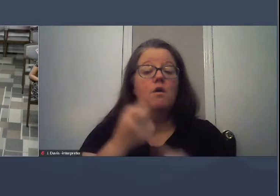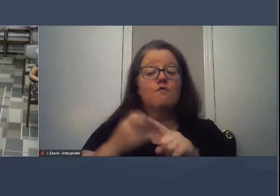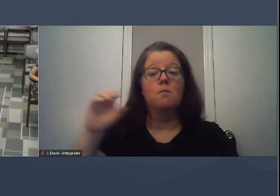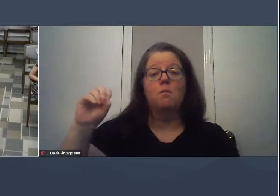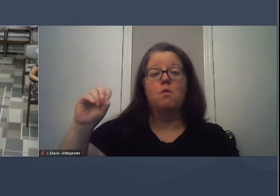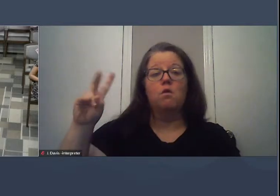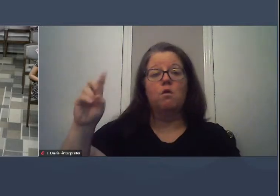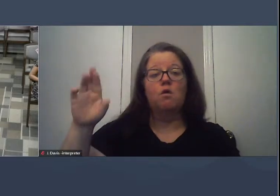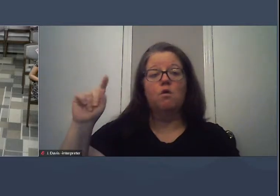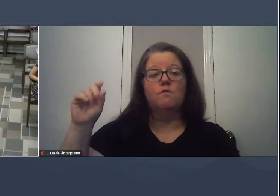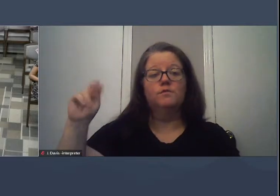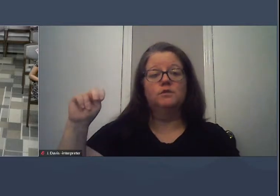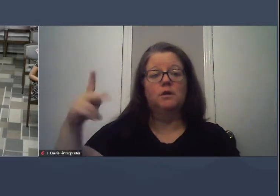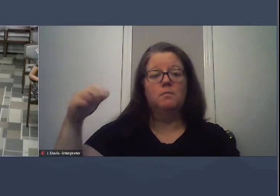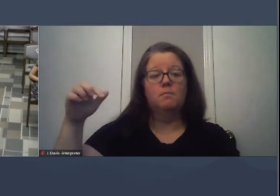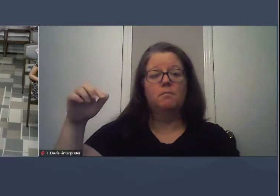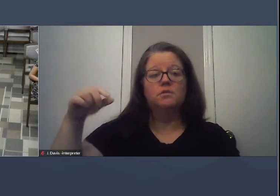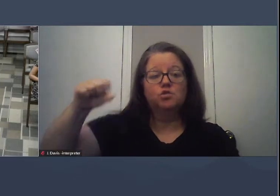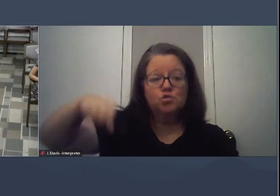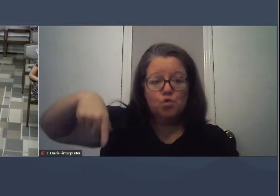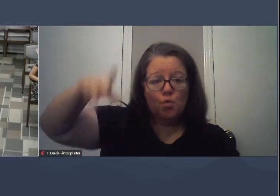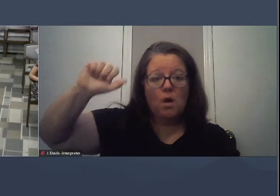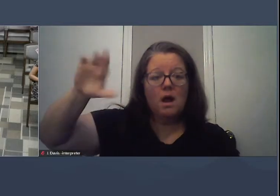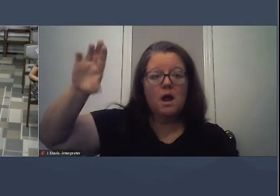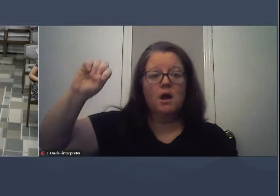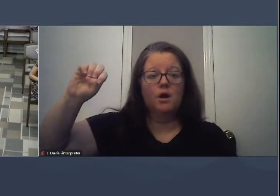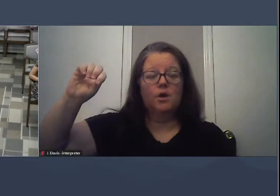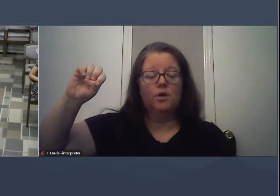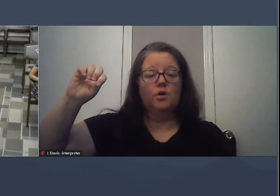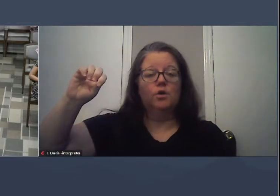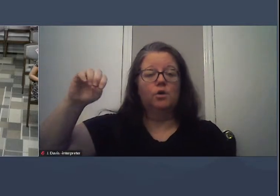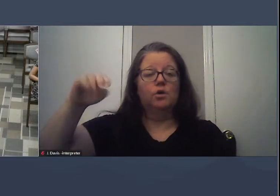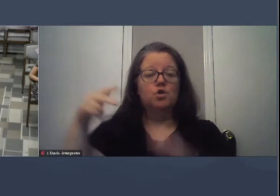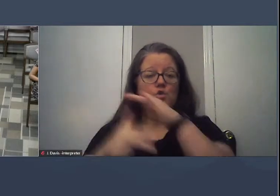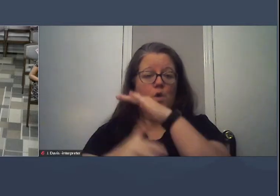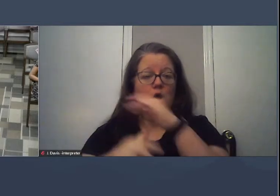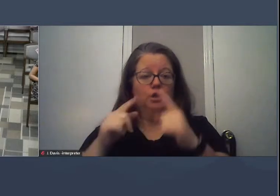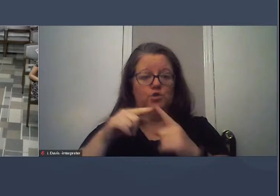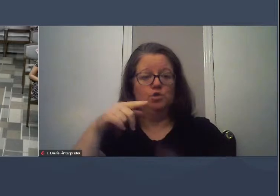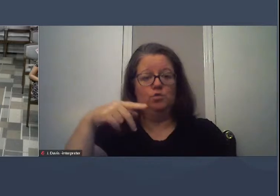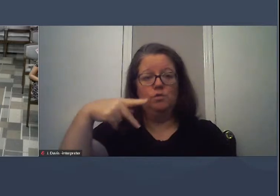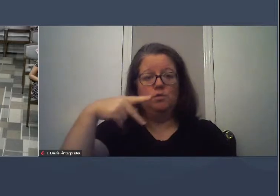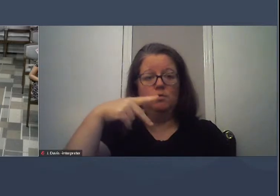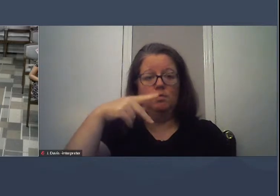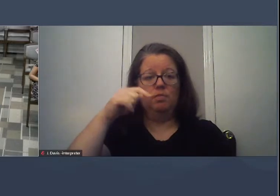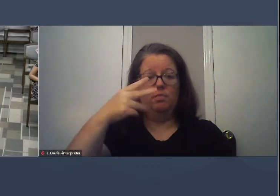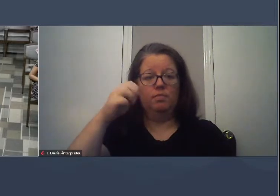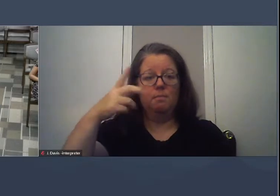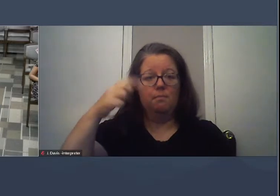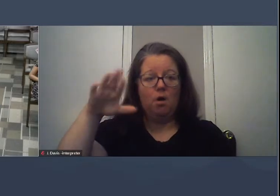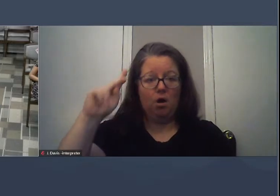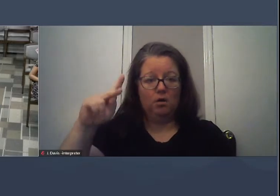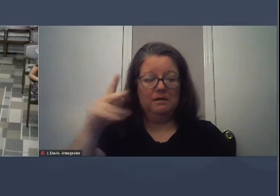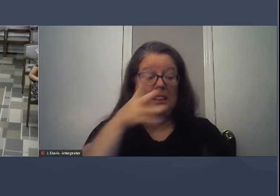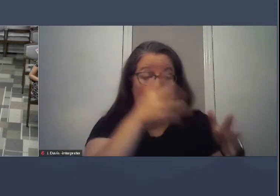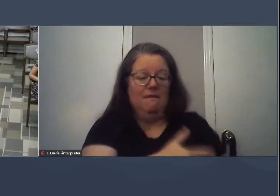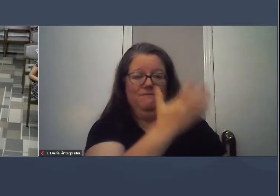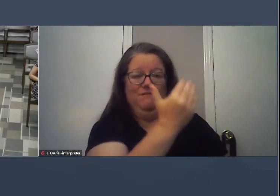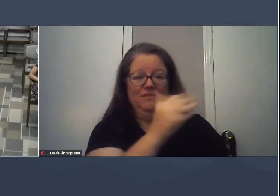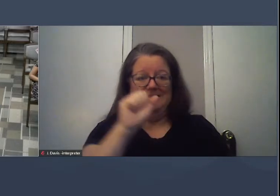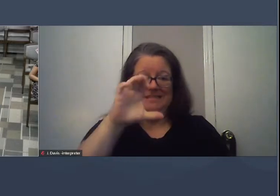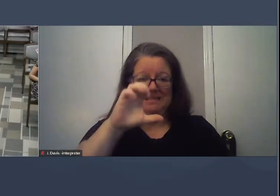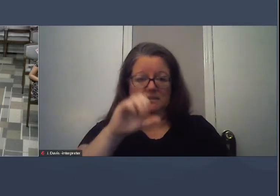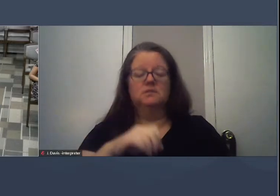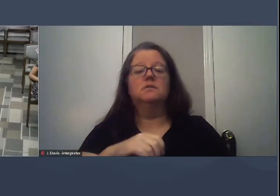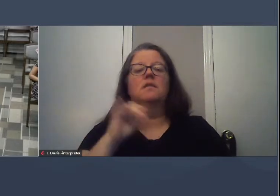Park garage or Overton Square garage to Overton Park. About So 15 seconds. would be from going from the Mobility Center to